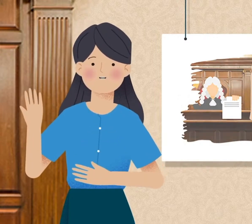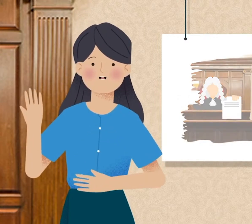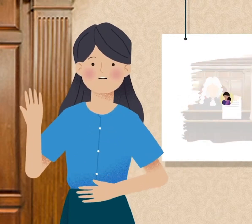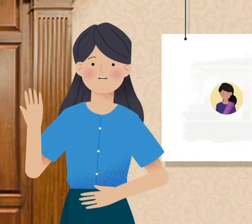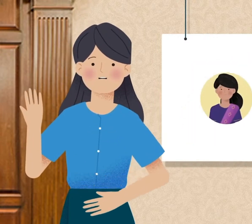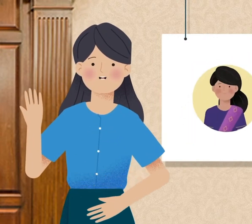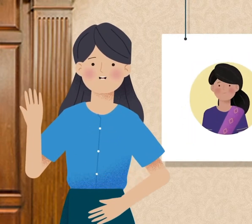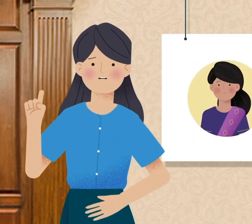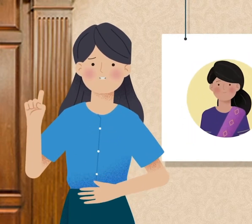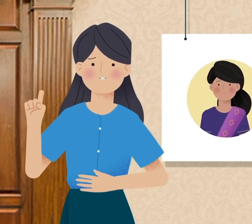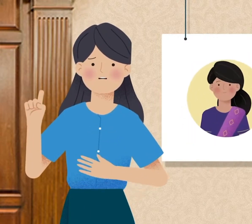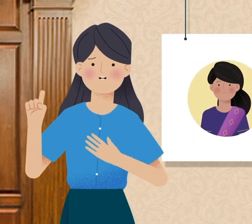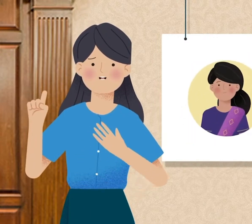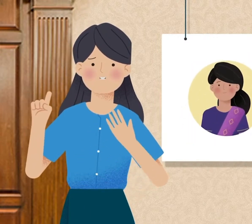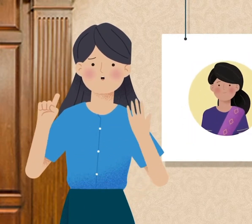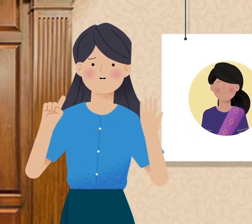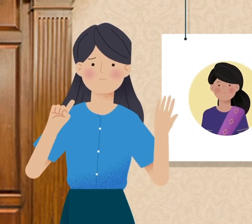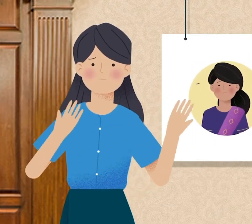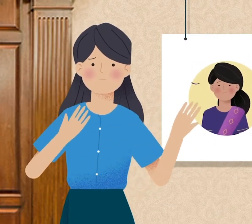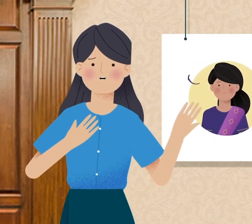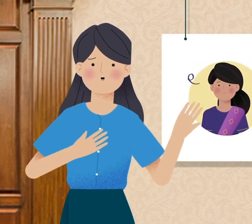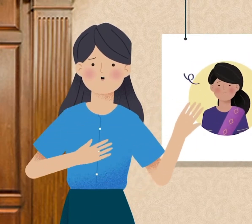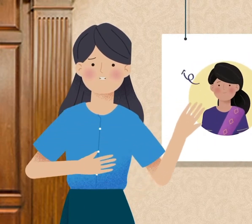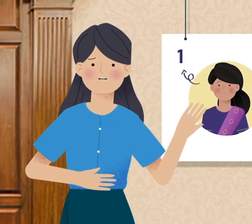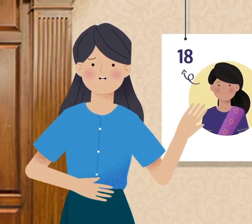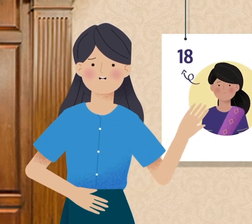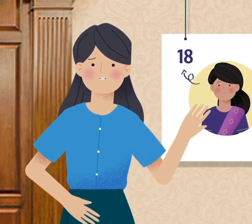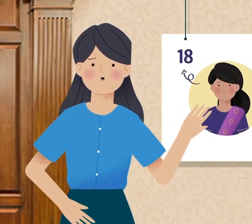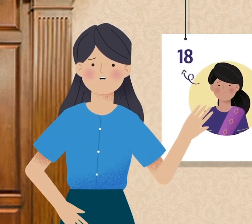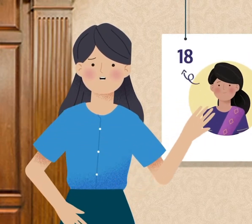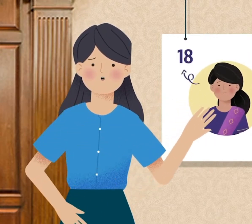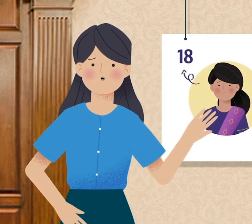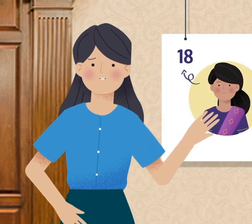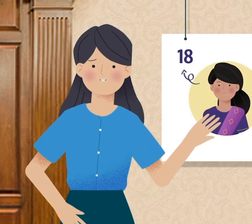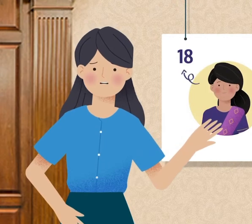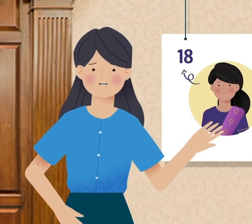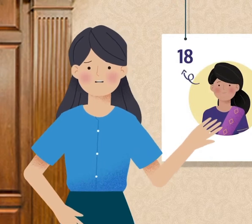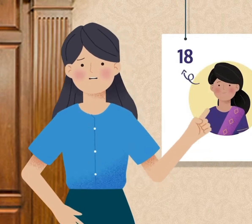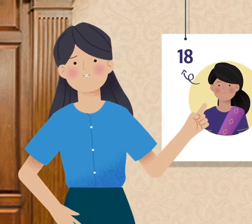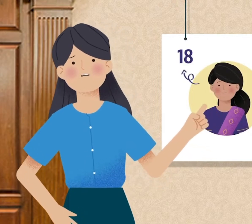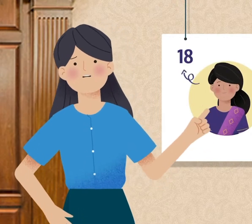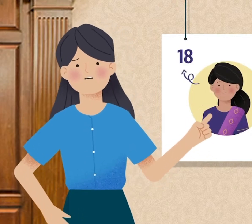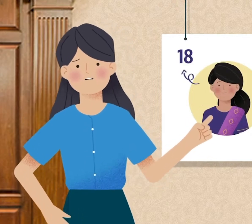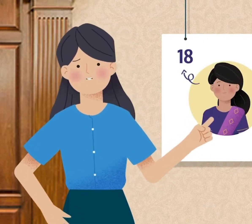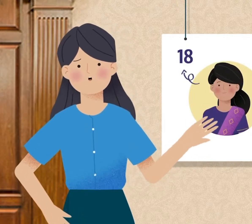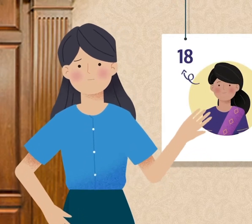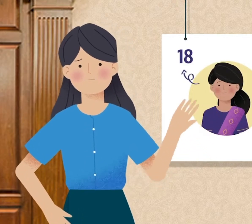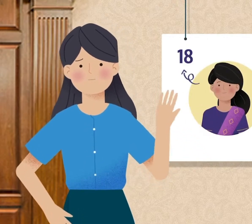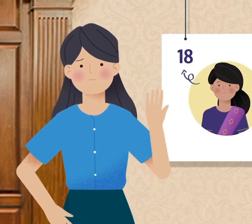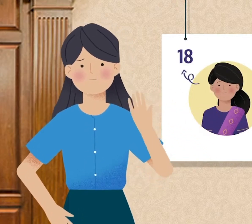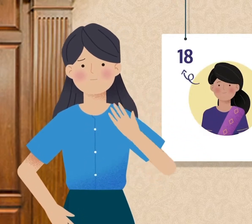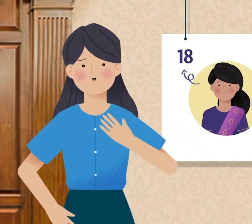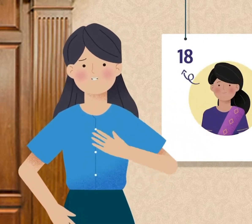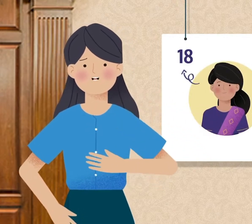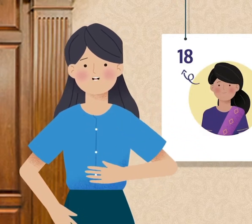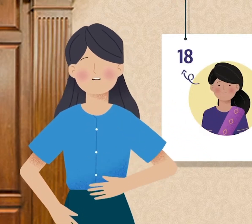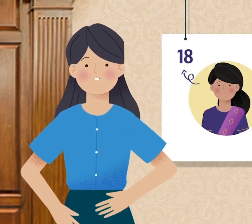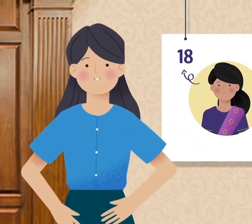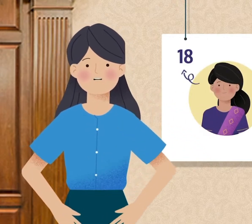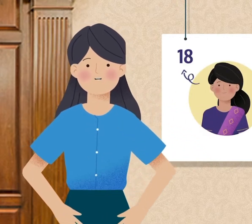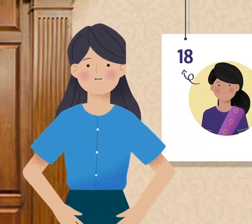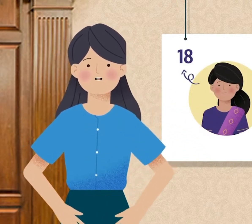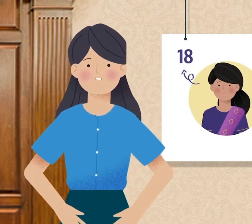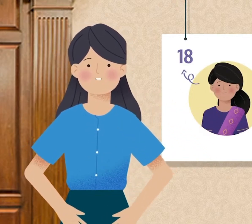Sometimes, legislation aimed at protecting young people, such as laws with a high age of consent to have sex, can